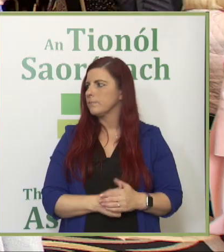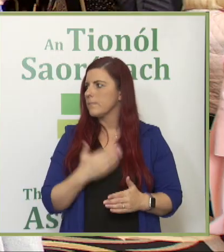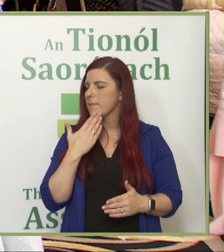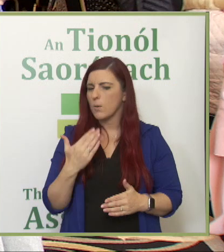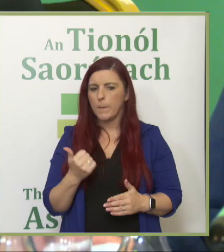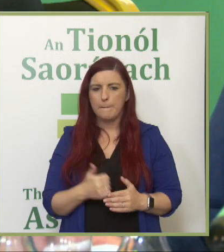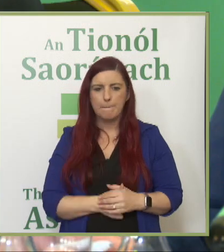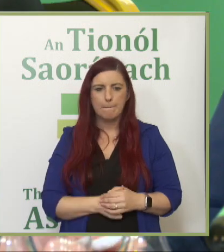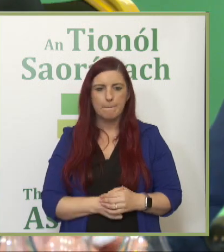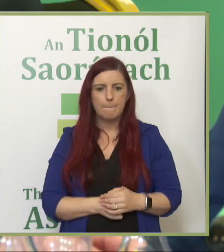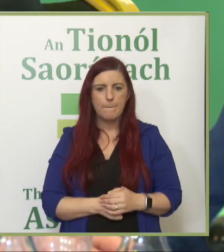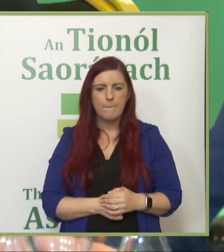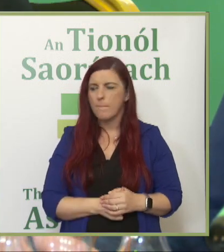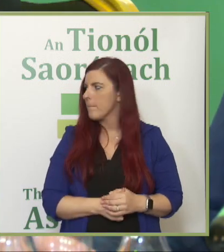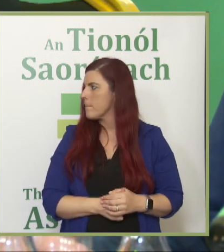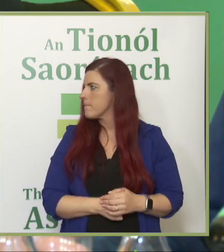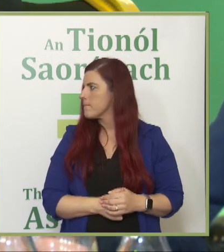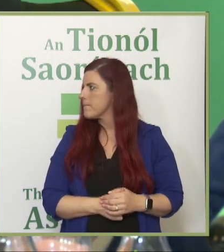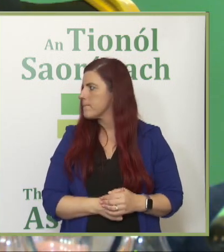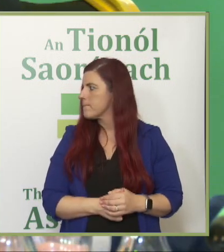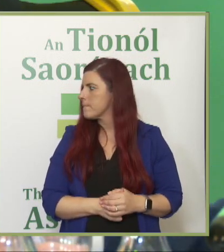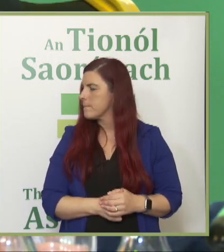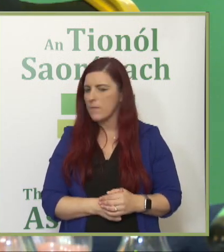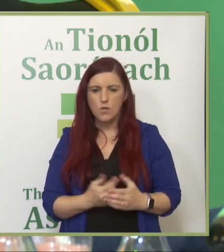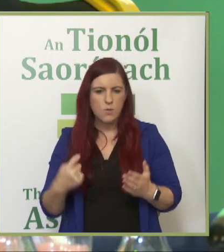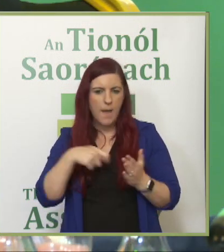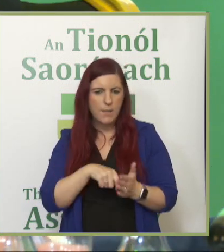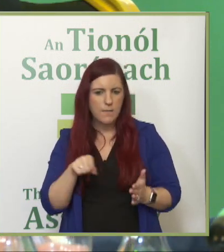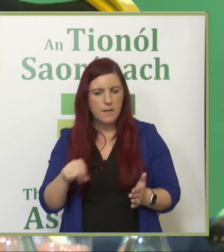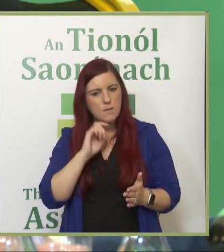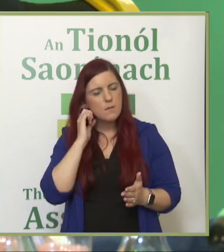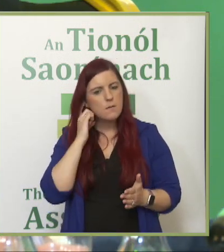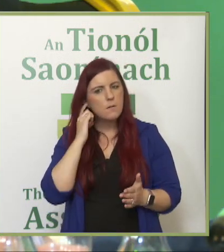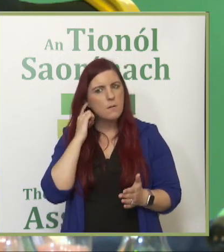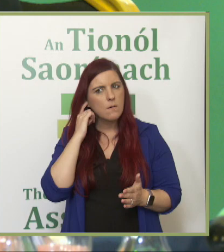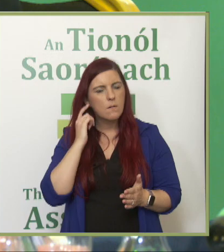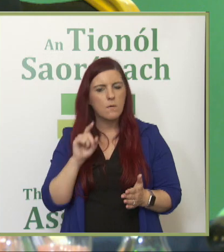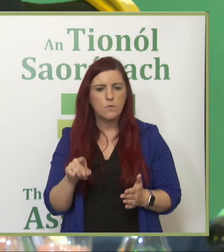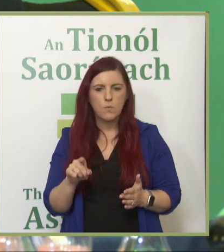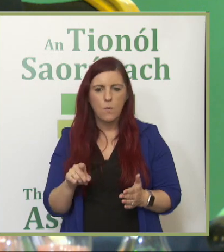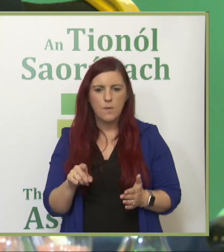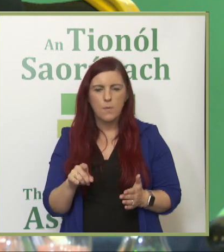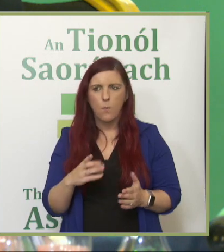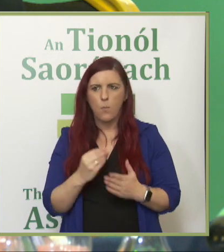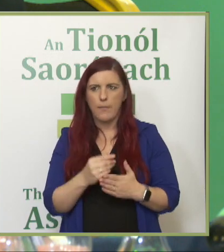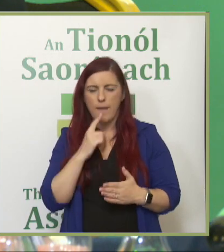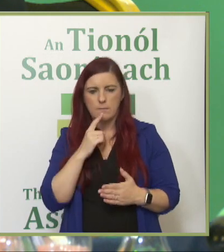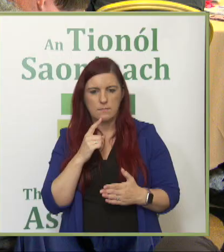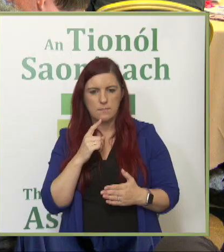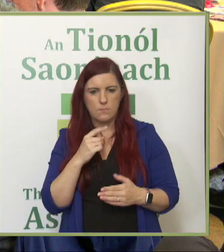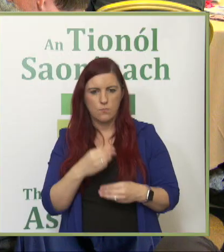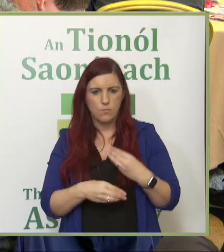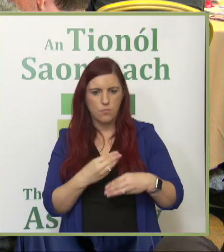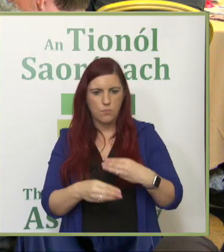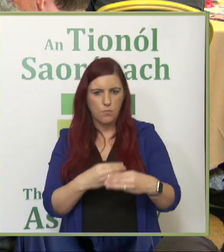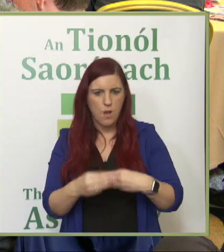Siobhan. Yeah. Well, just go ahead, Eamon. So just on that, I mean, we've been through a process in relation to the supervised injecting facility, a planning